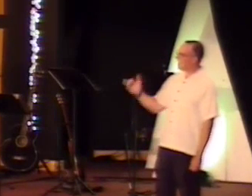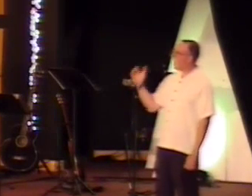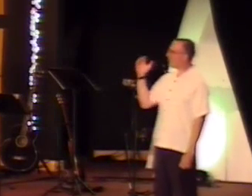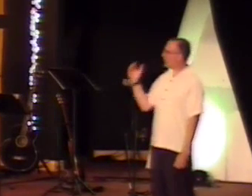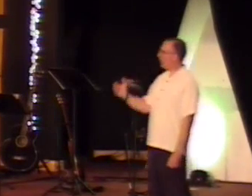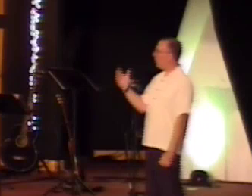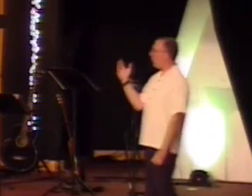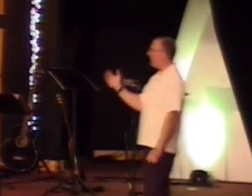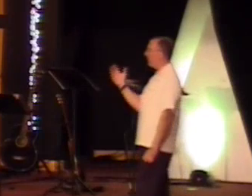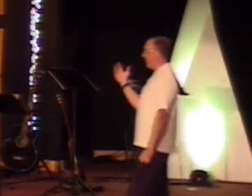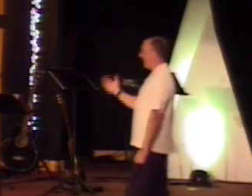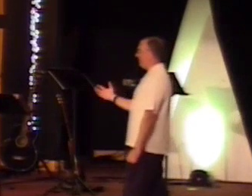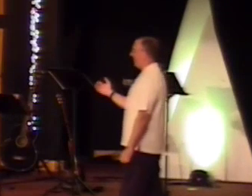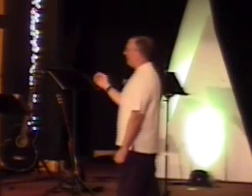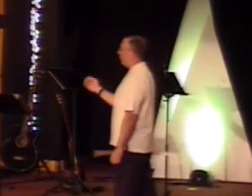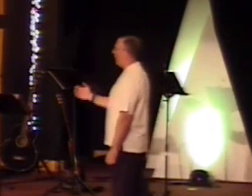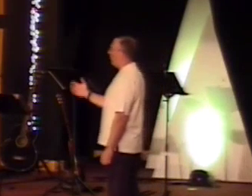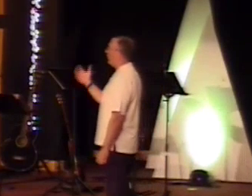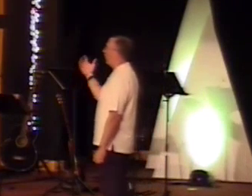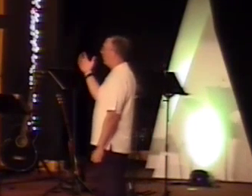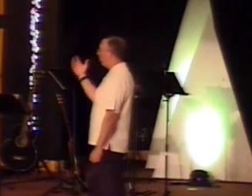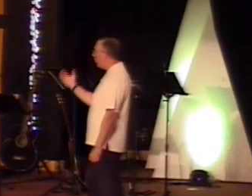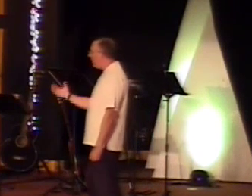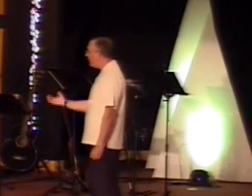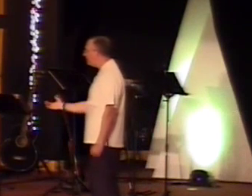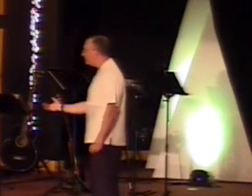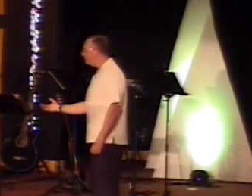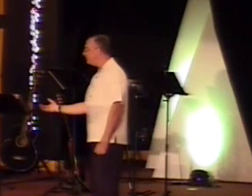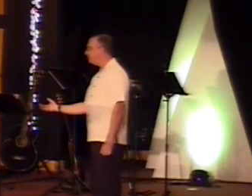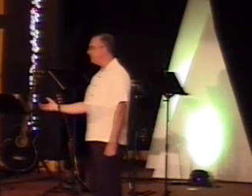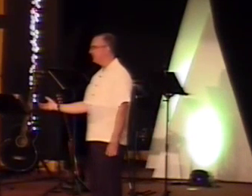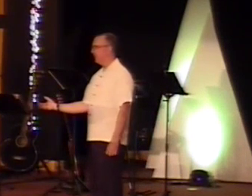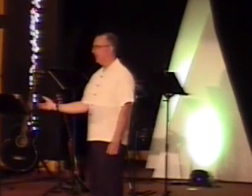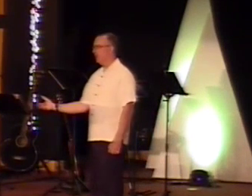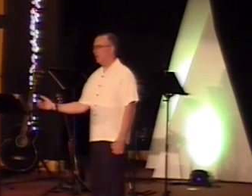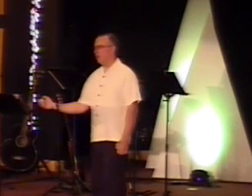We die to an old way of life. That's why we are buried.